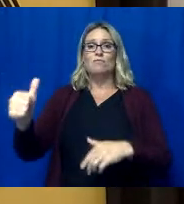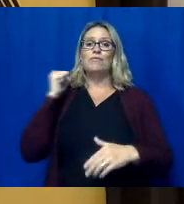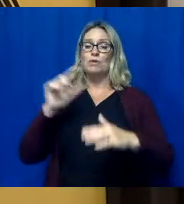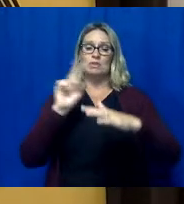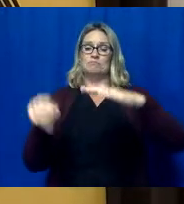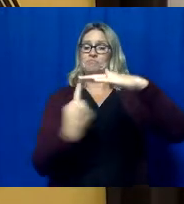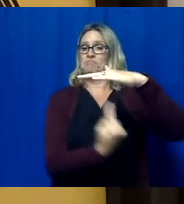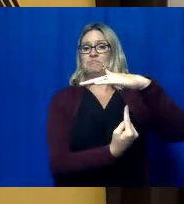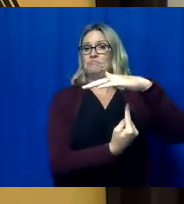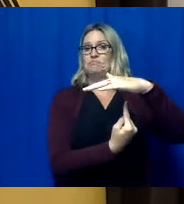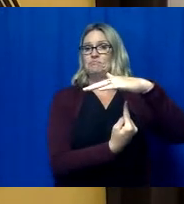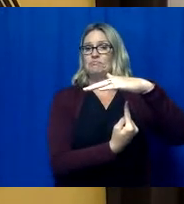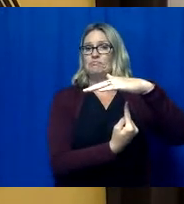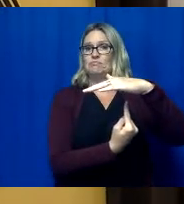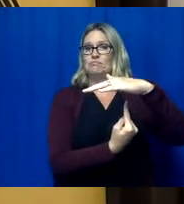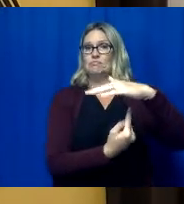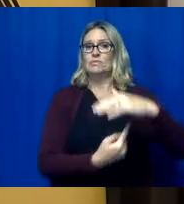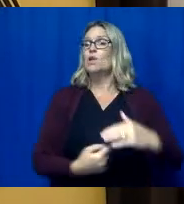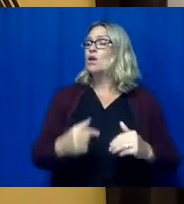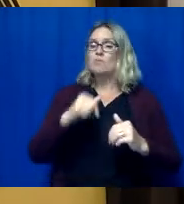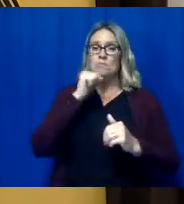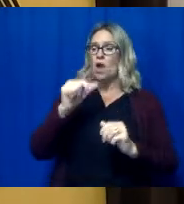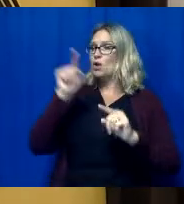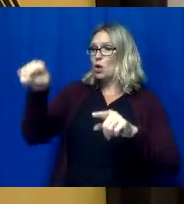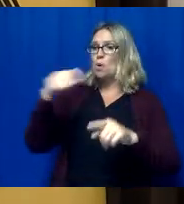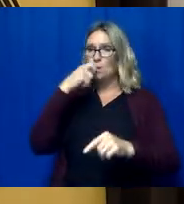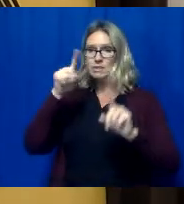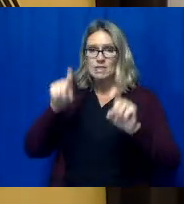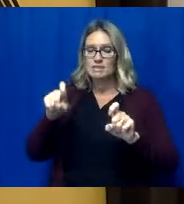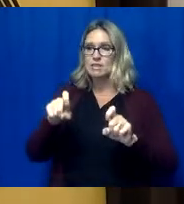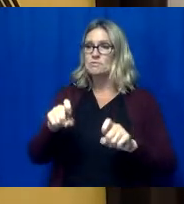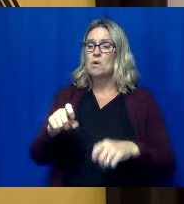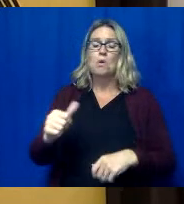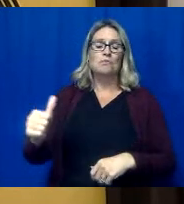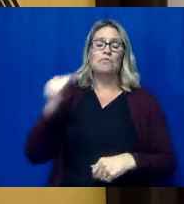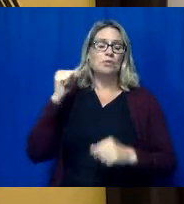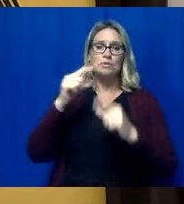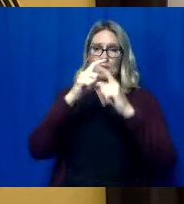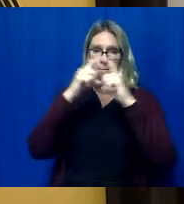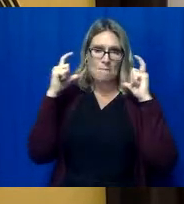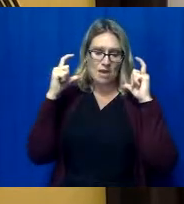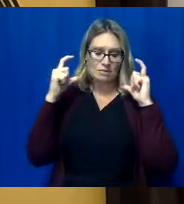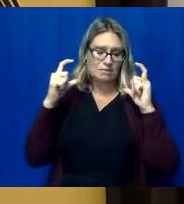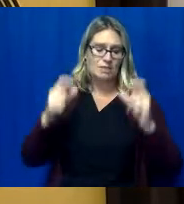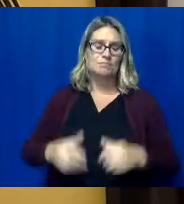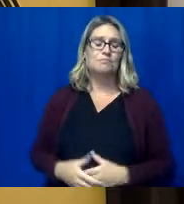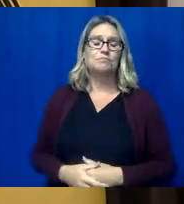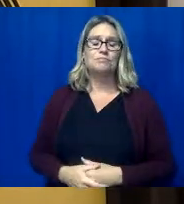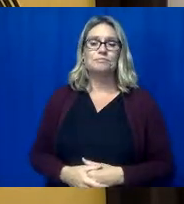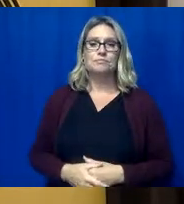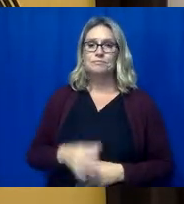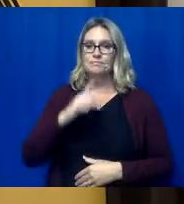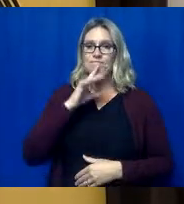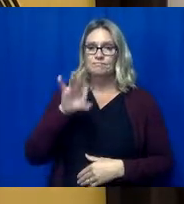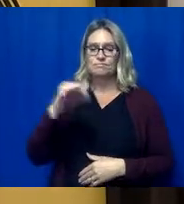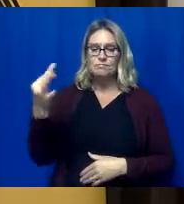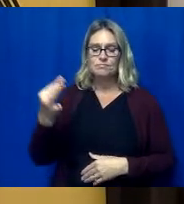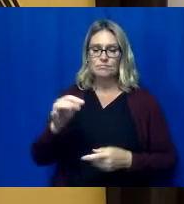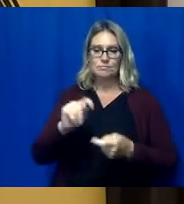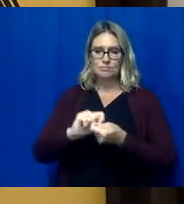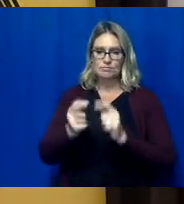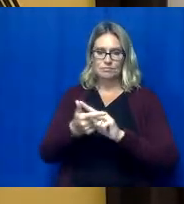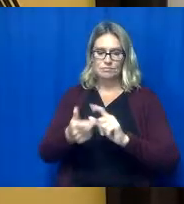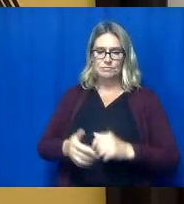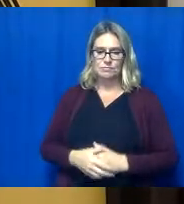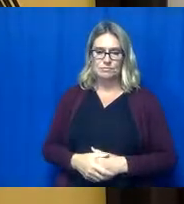so, or get tested, or wear a mask. Vous êtes bien sûr libre de... Obviously,